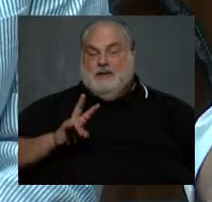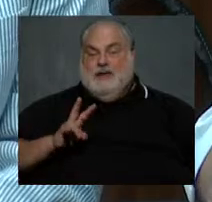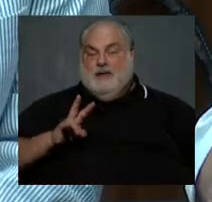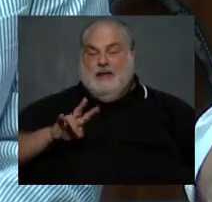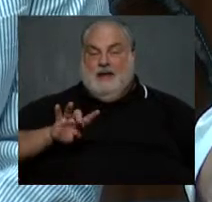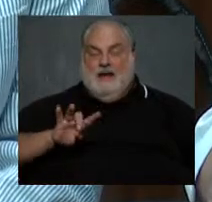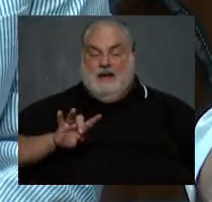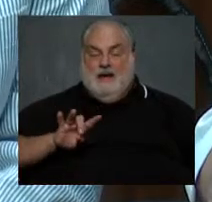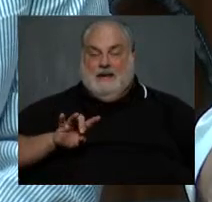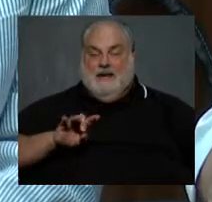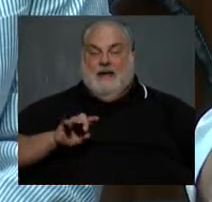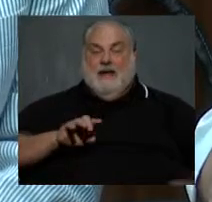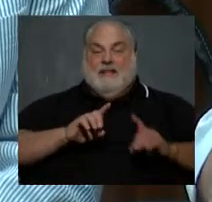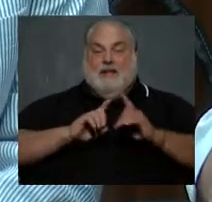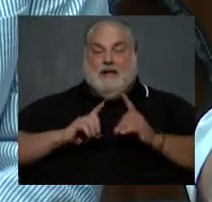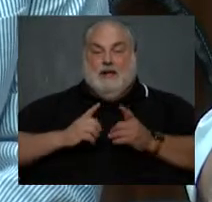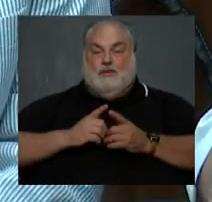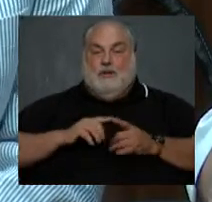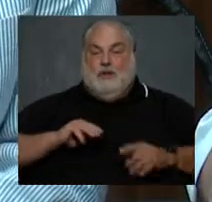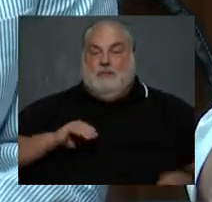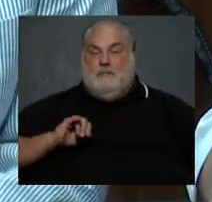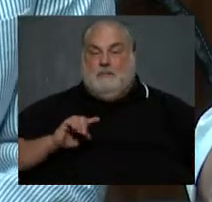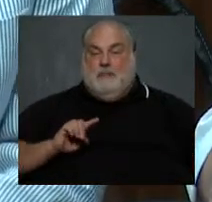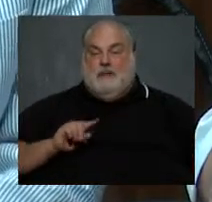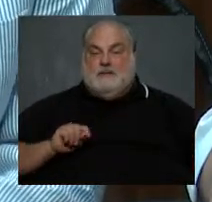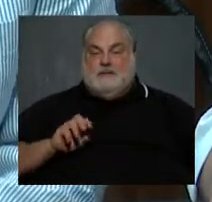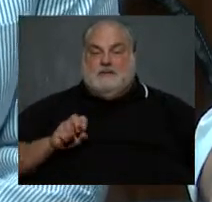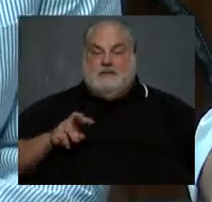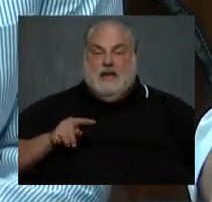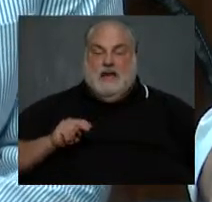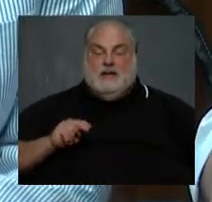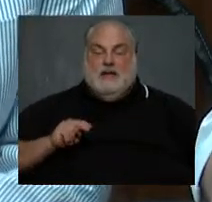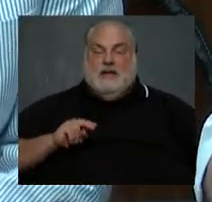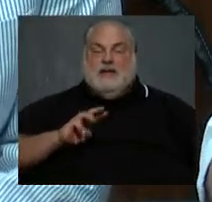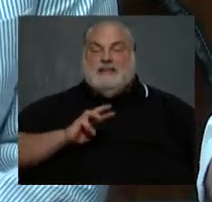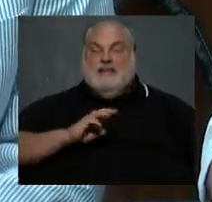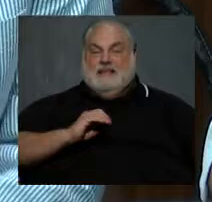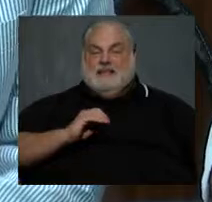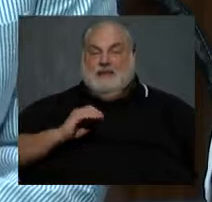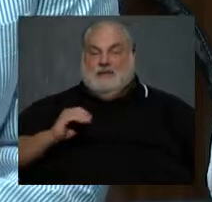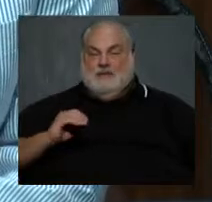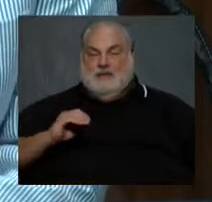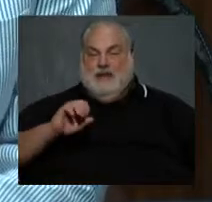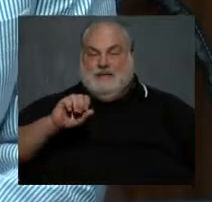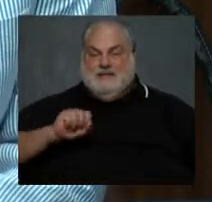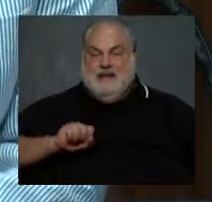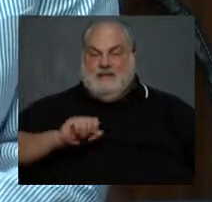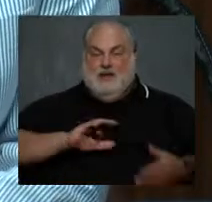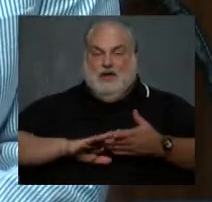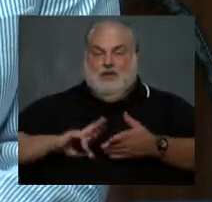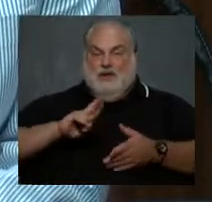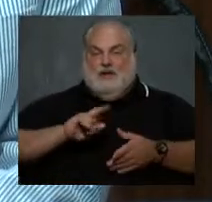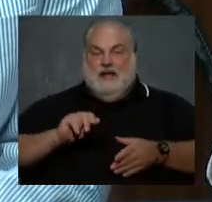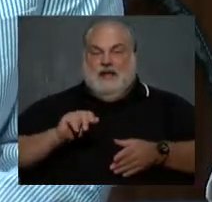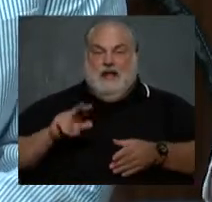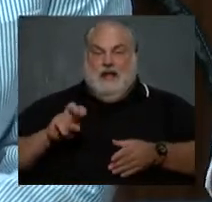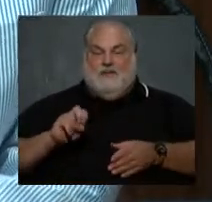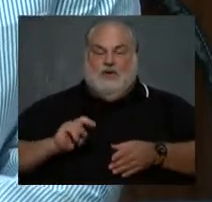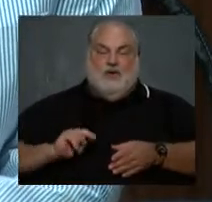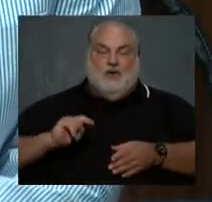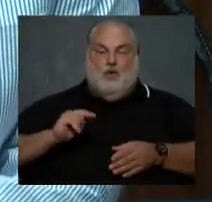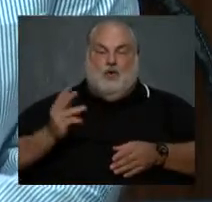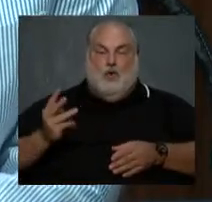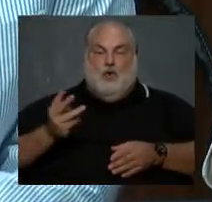Z-8278-A, the District of Midtown Long Form PCD, located at 600 South University Avenue, on the northwest corner of I-630 and